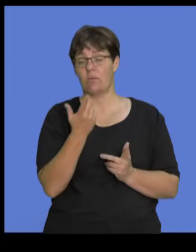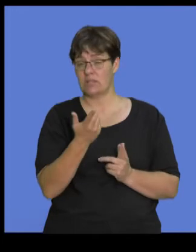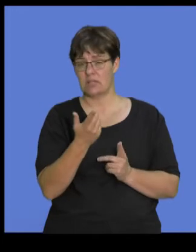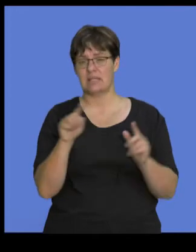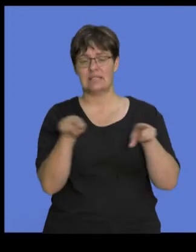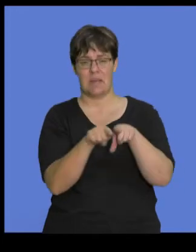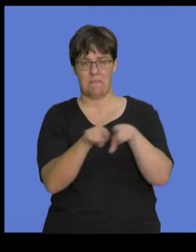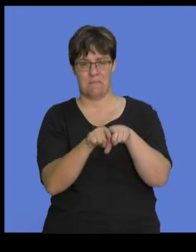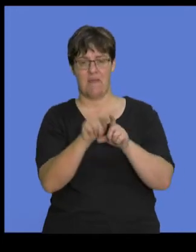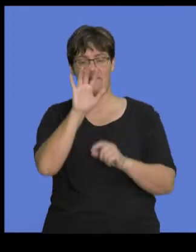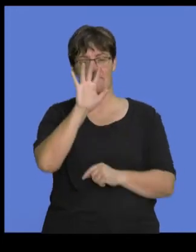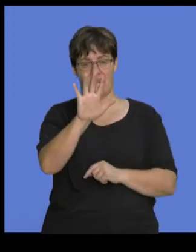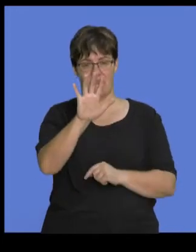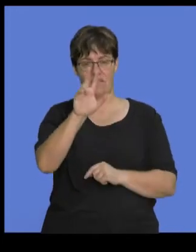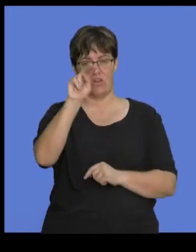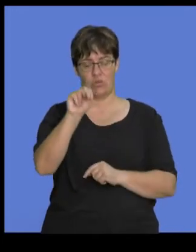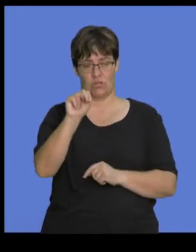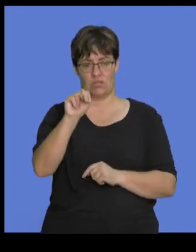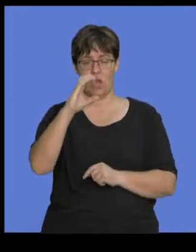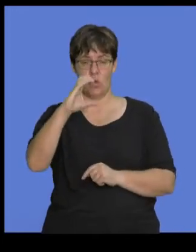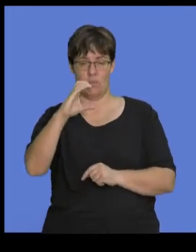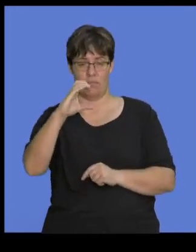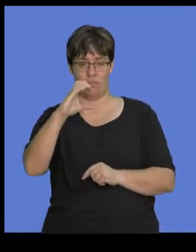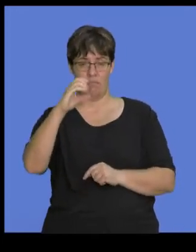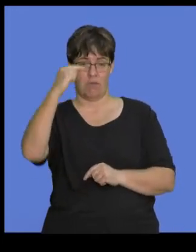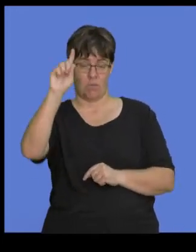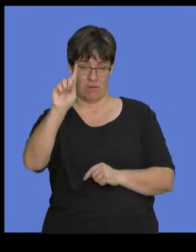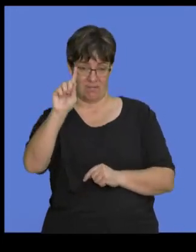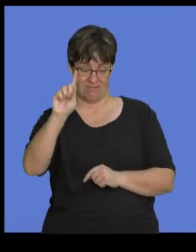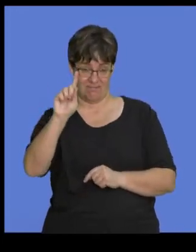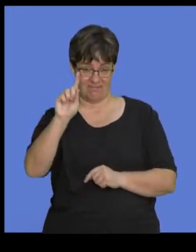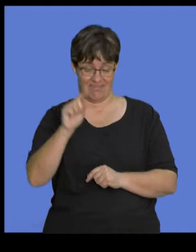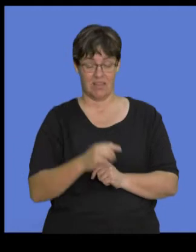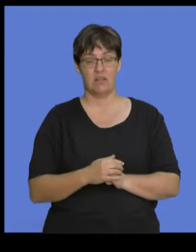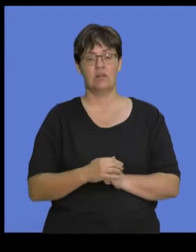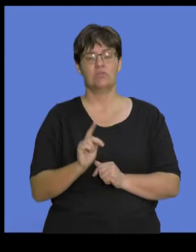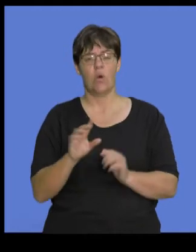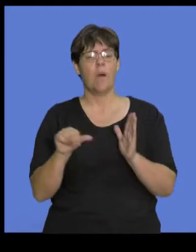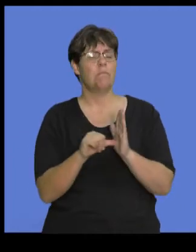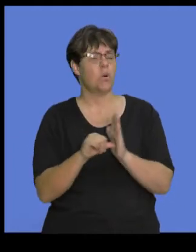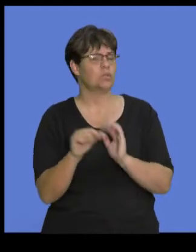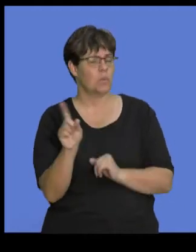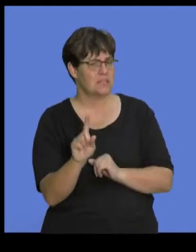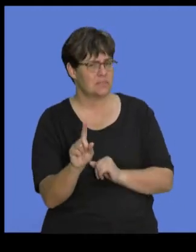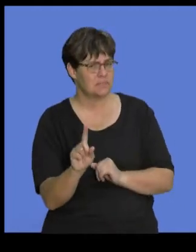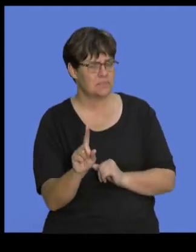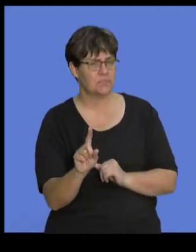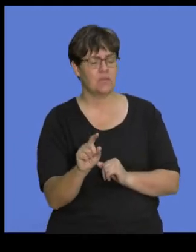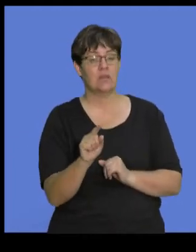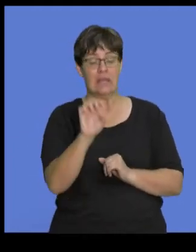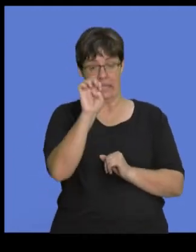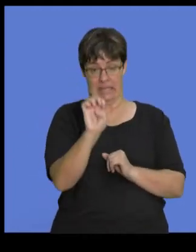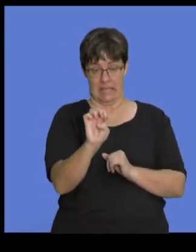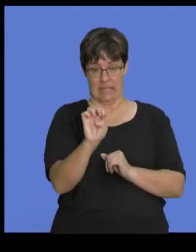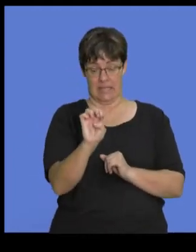it's equals to 5 newtons per coulomb in magnitude, right? So what is important for us is to understand that